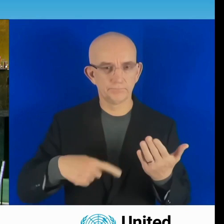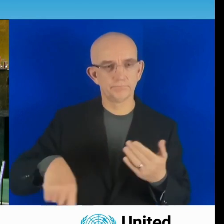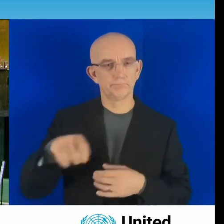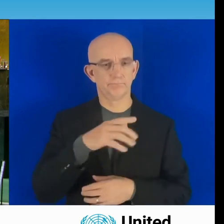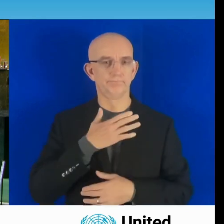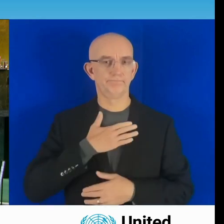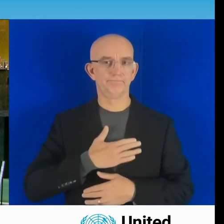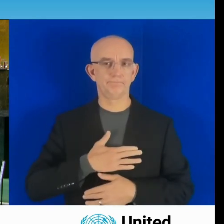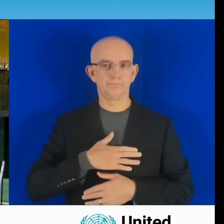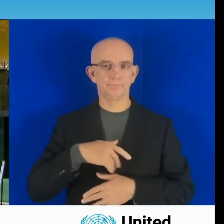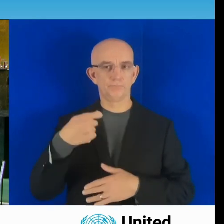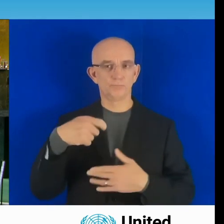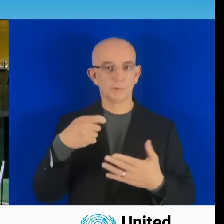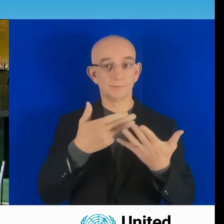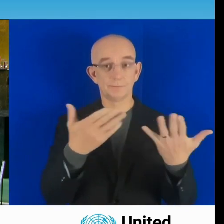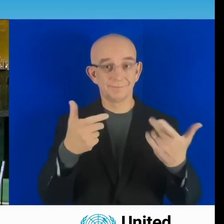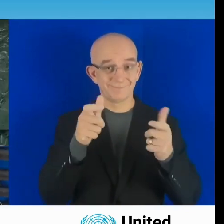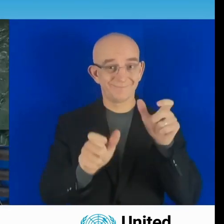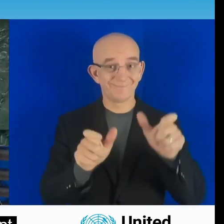distinguished delegates.